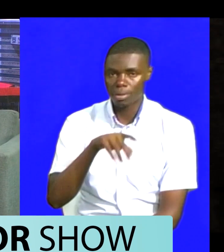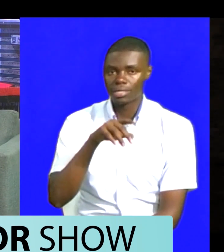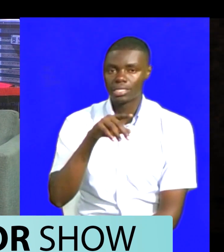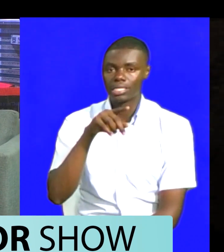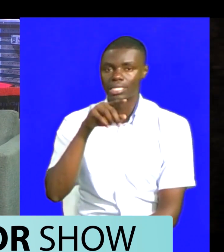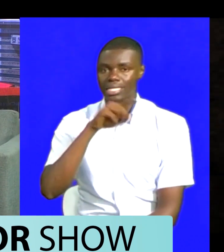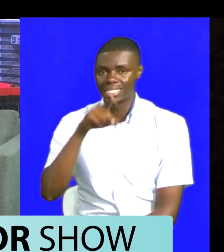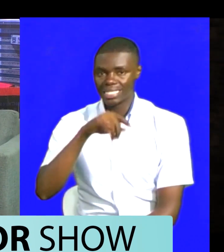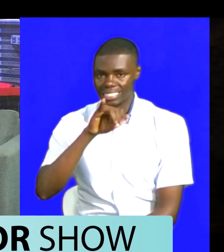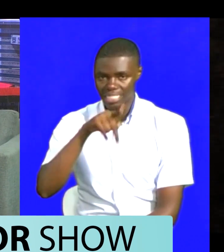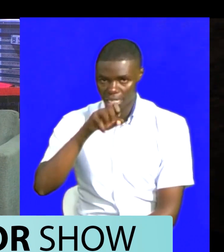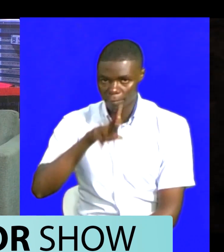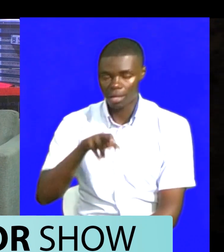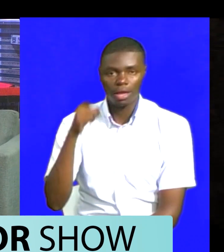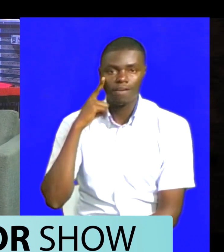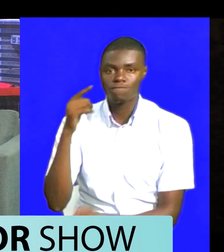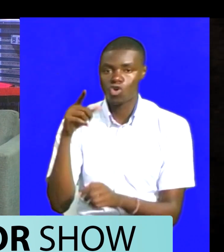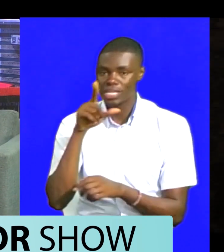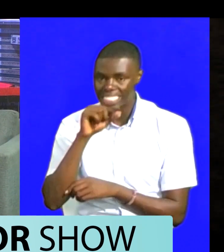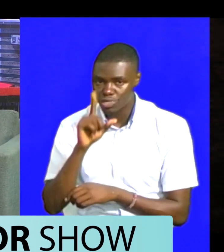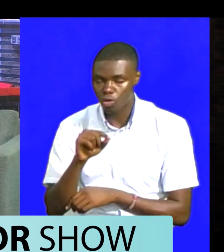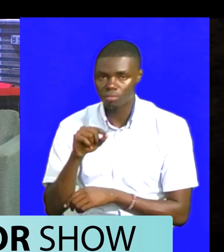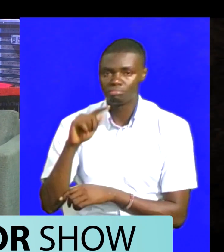mean TikTok, Twitter, and